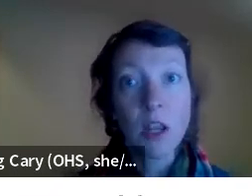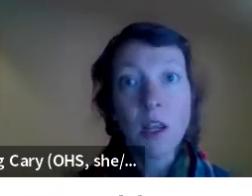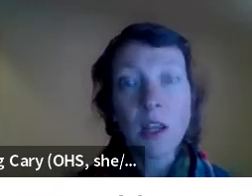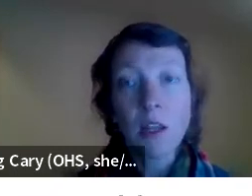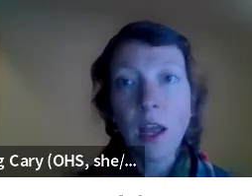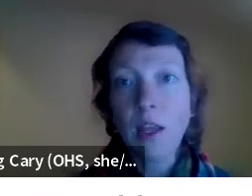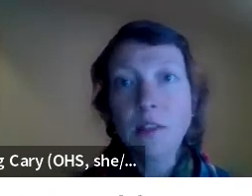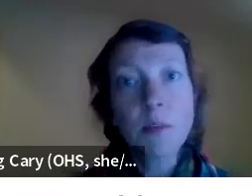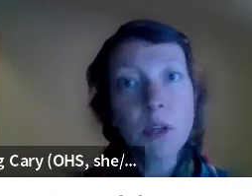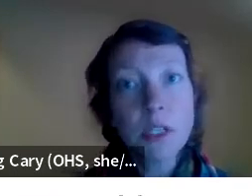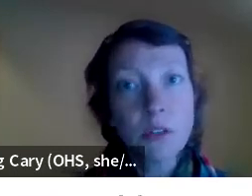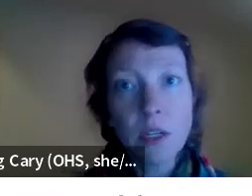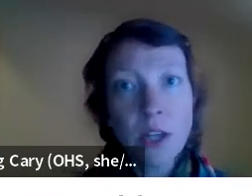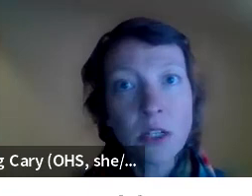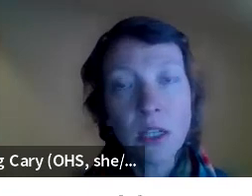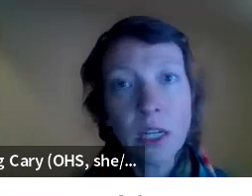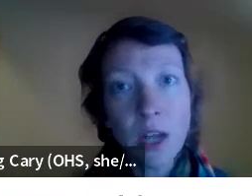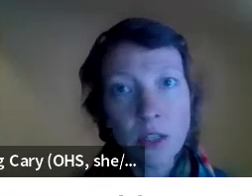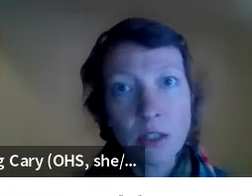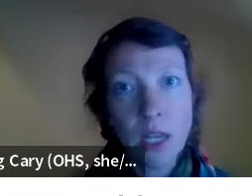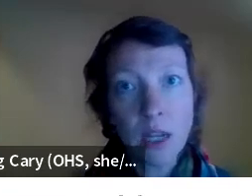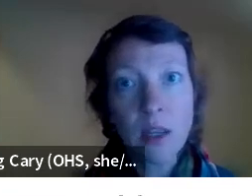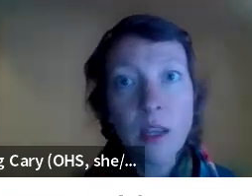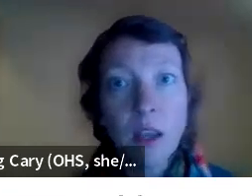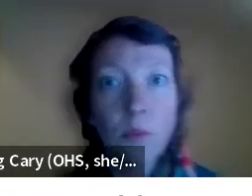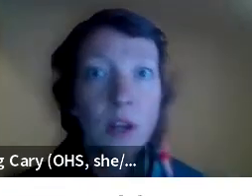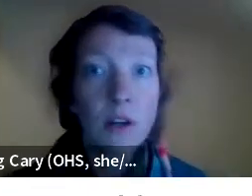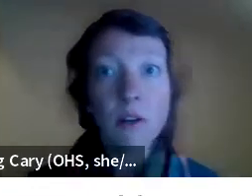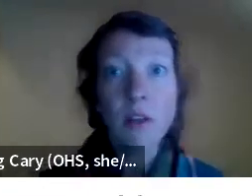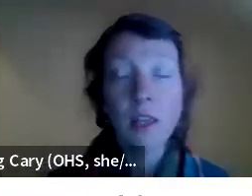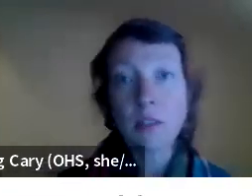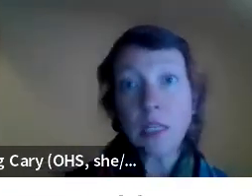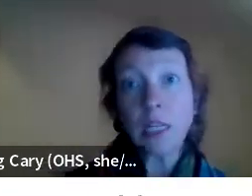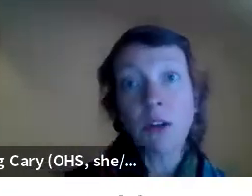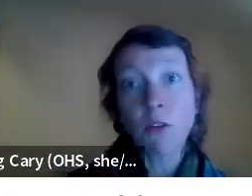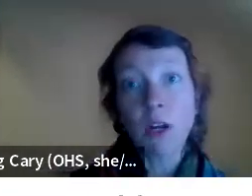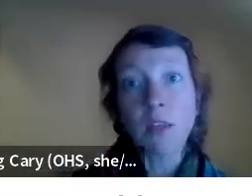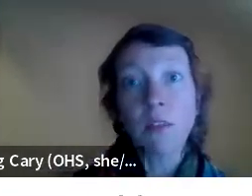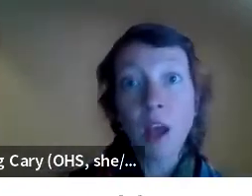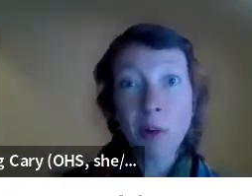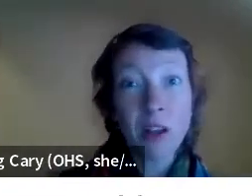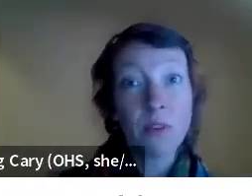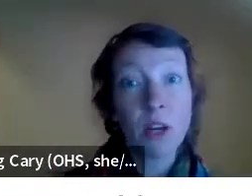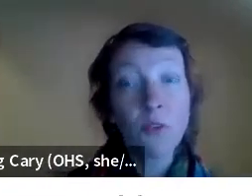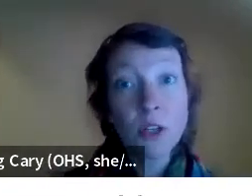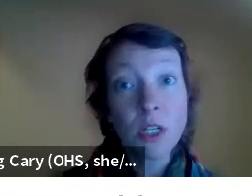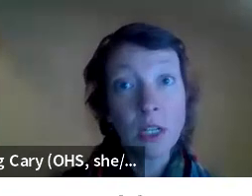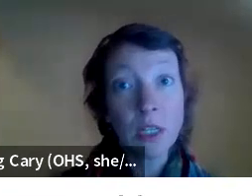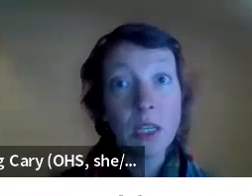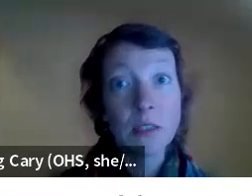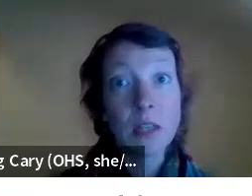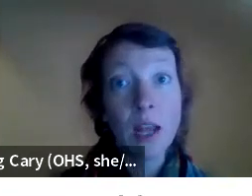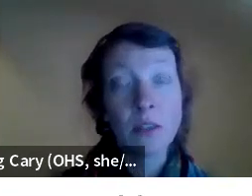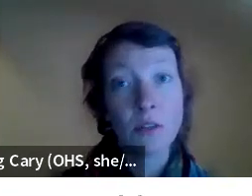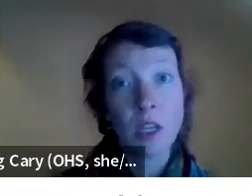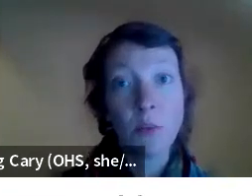surge. Similar to the national and international data, we are seeing here in Oregon that the Omicron variant, fortunately,